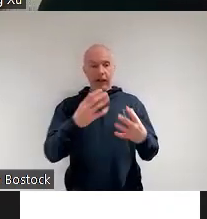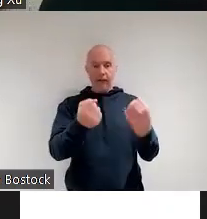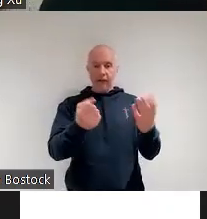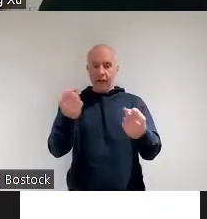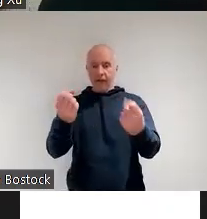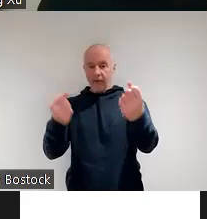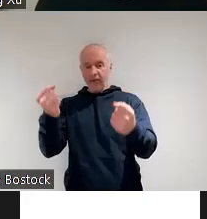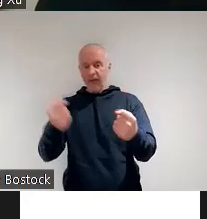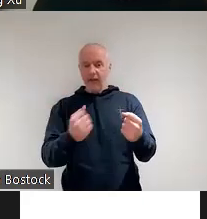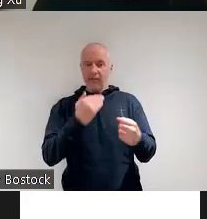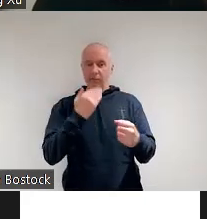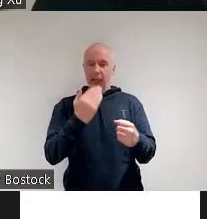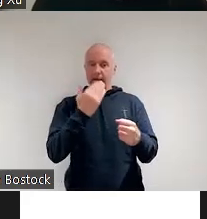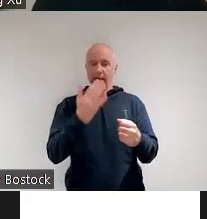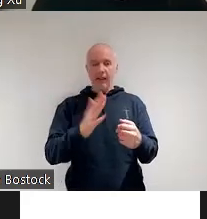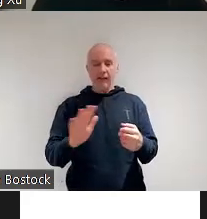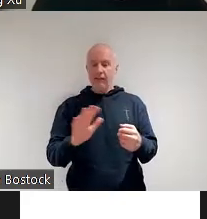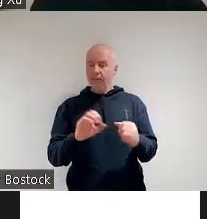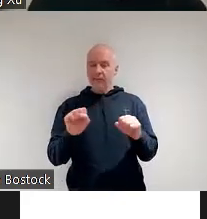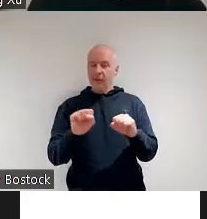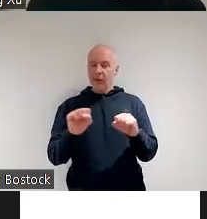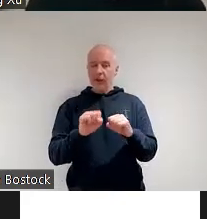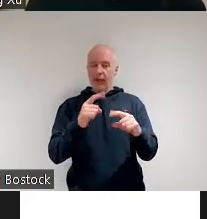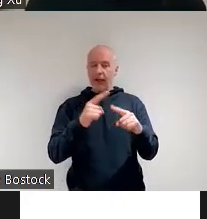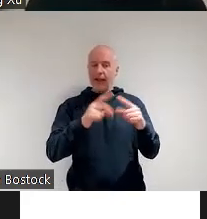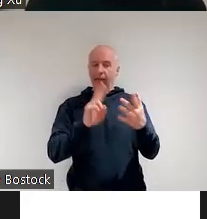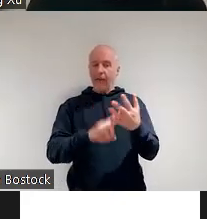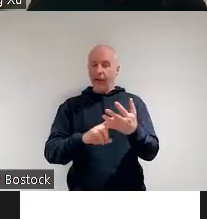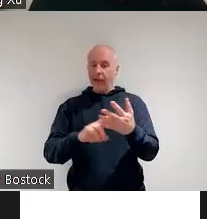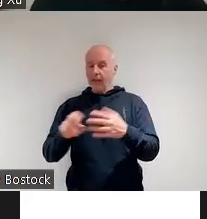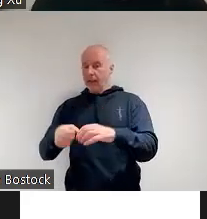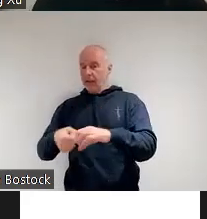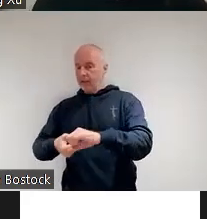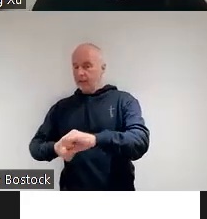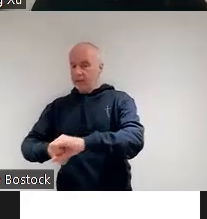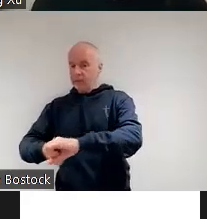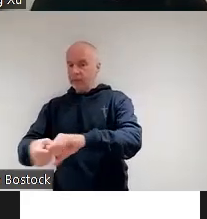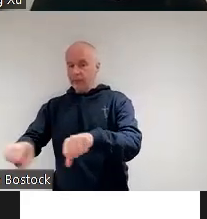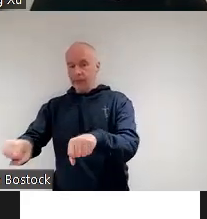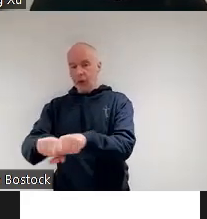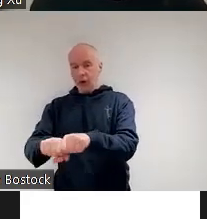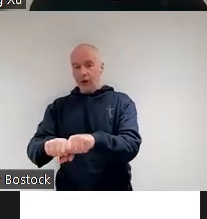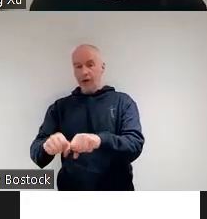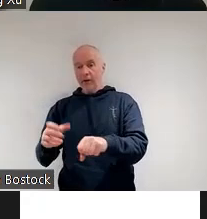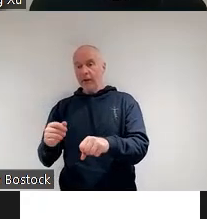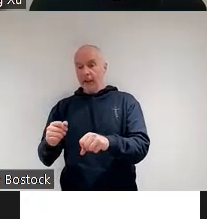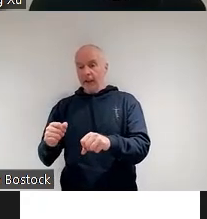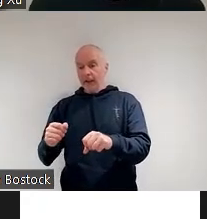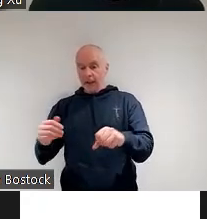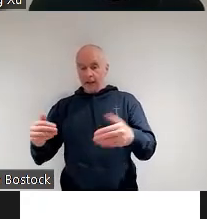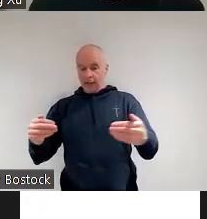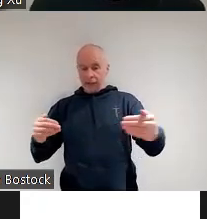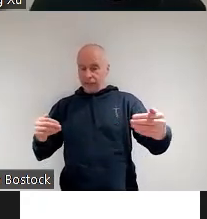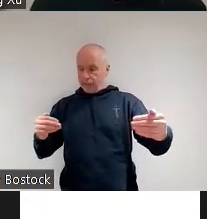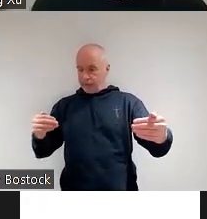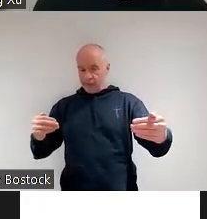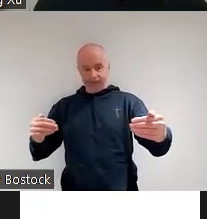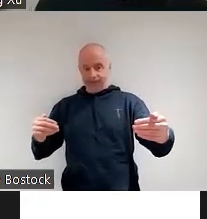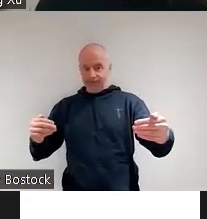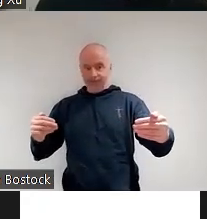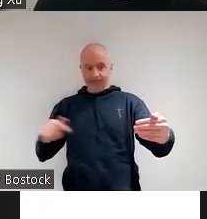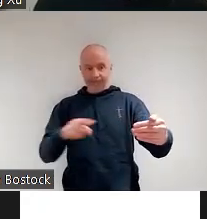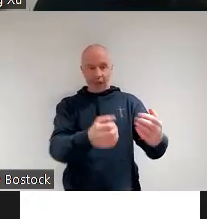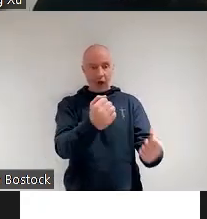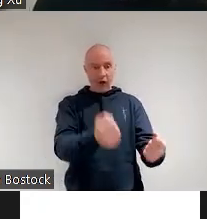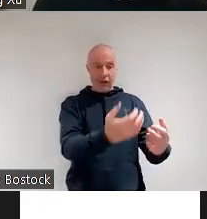The EV charging points is still trying to catch up. So this is why people still have some hesitation to move into the EVs. But we are